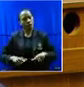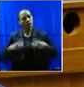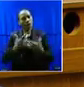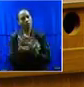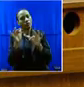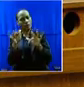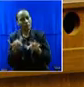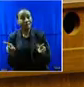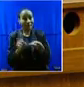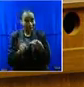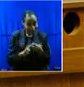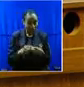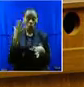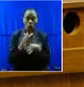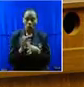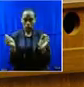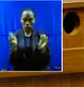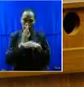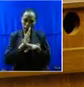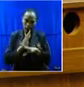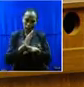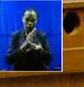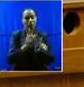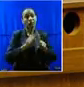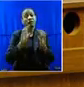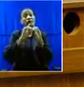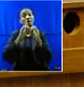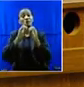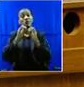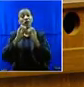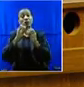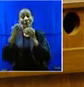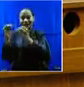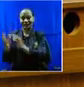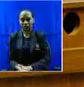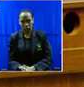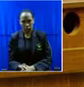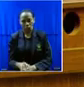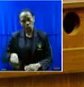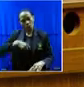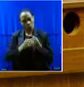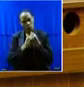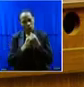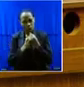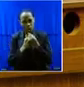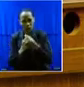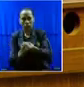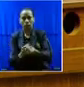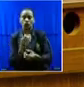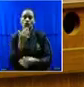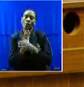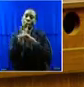of jobs in vulnerable sectors. Support is being provided to more